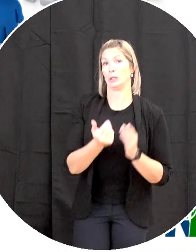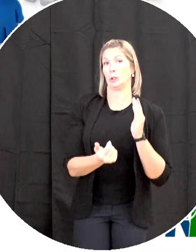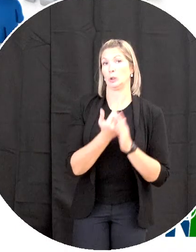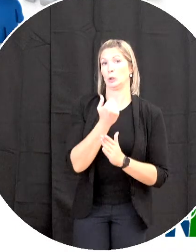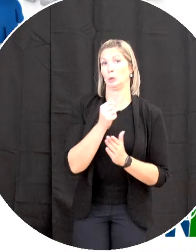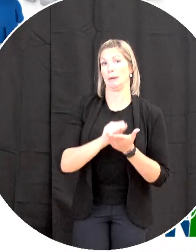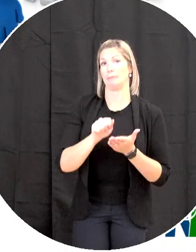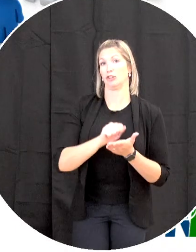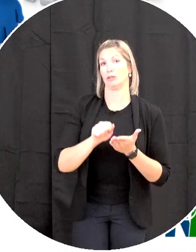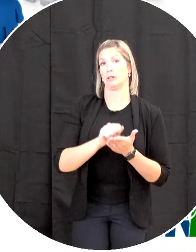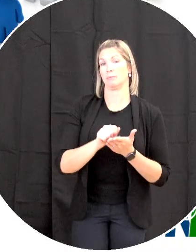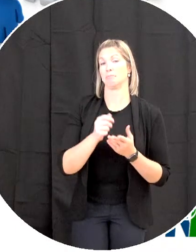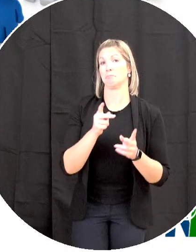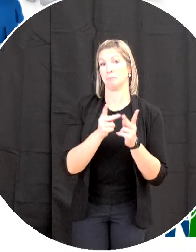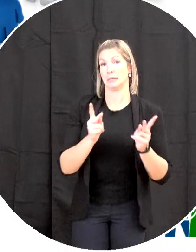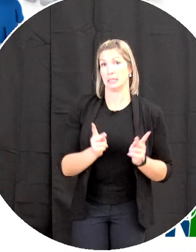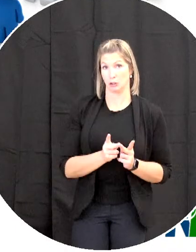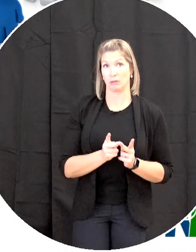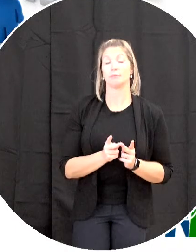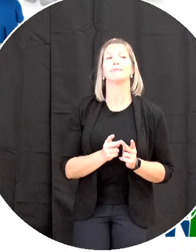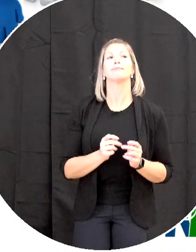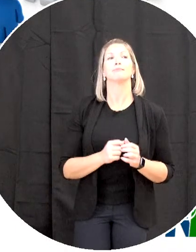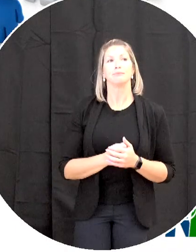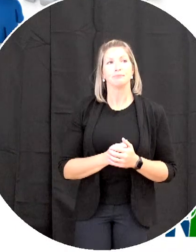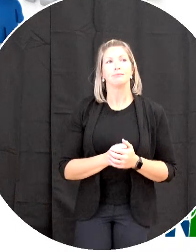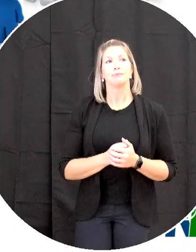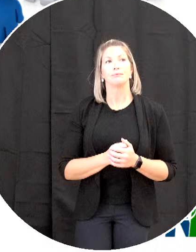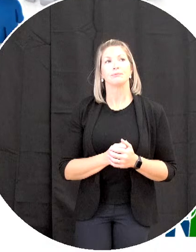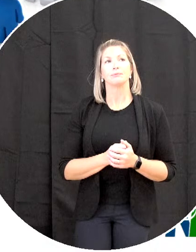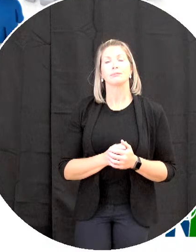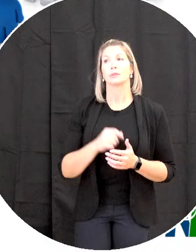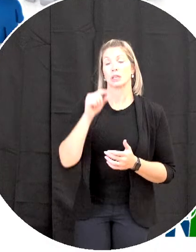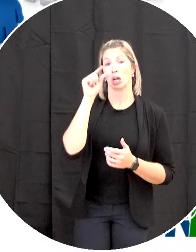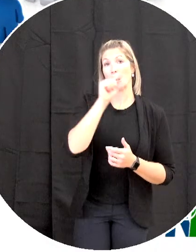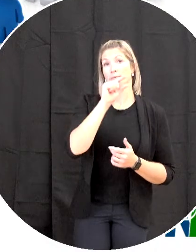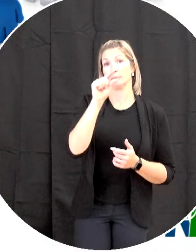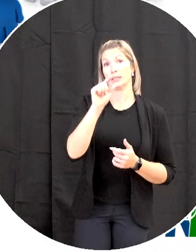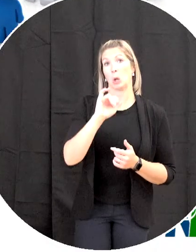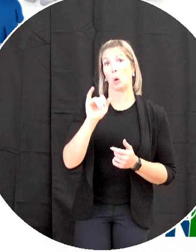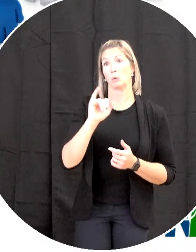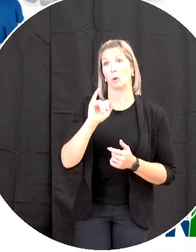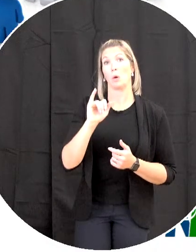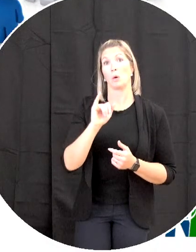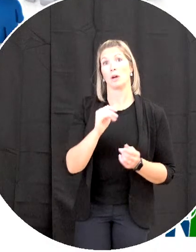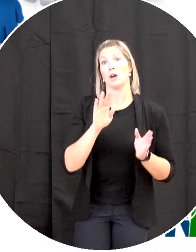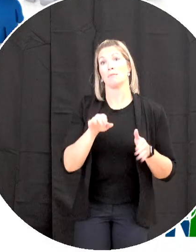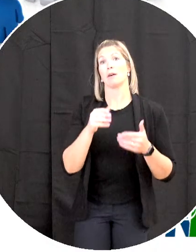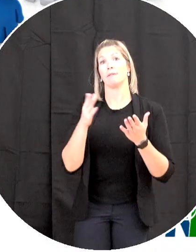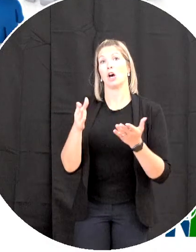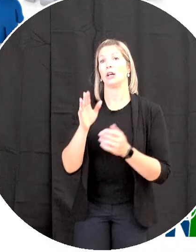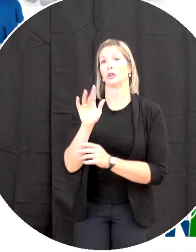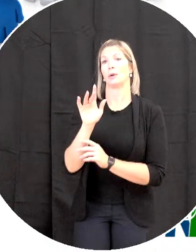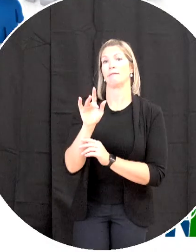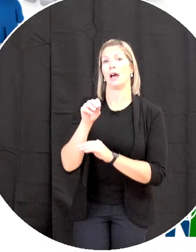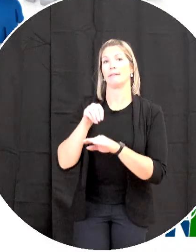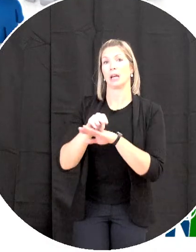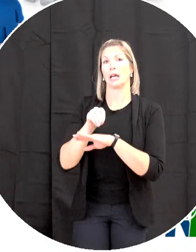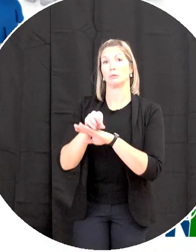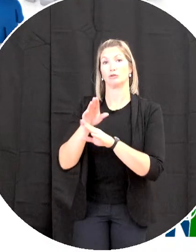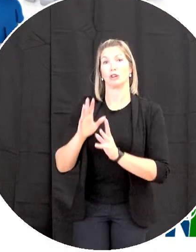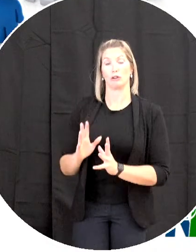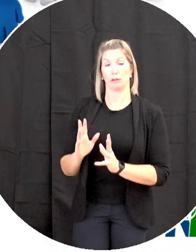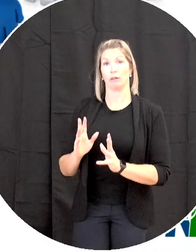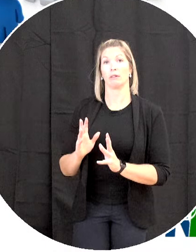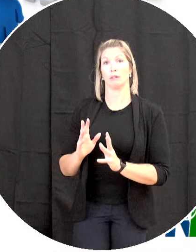There were from government allocations, there were 25 additional guidance units, in addition to the 26 odd that